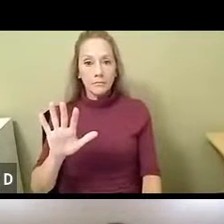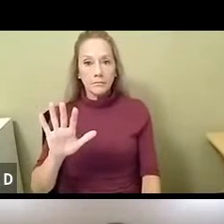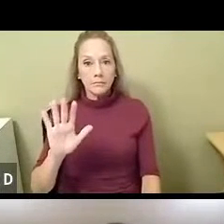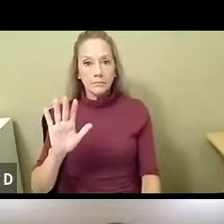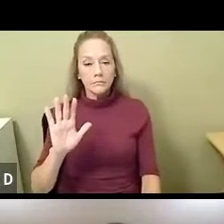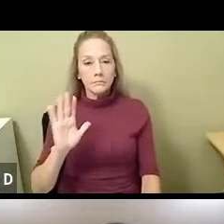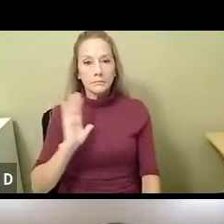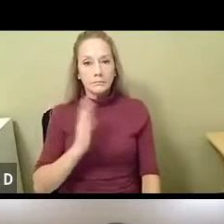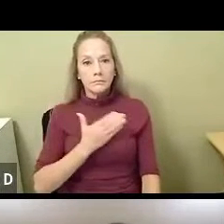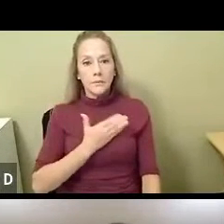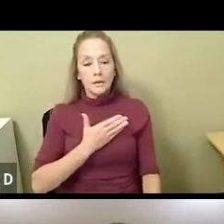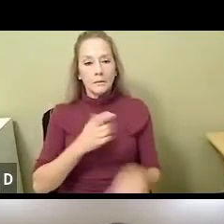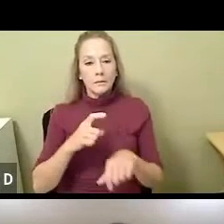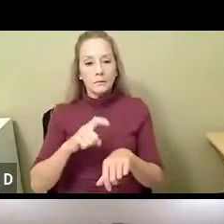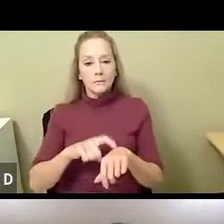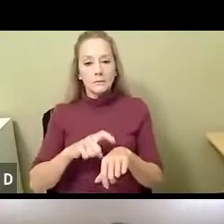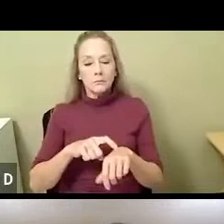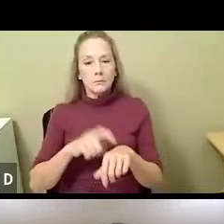on establishments